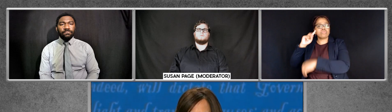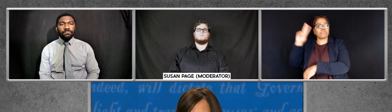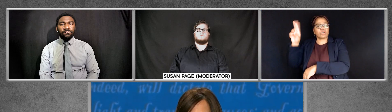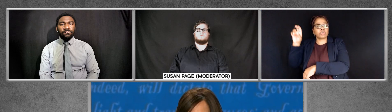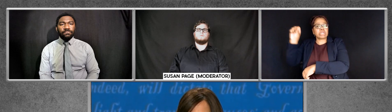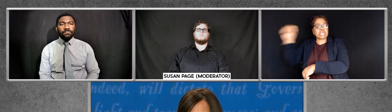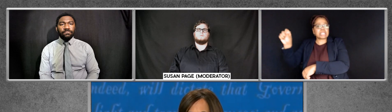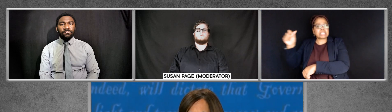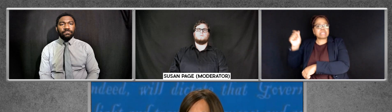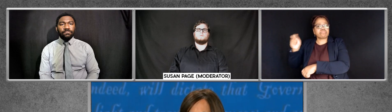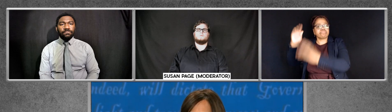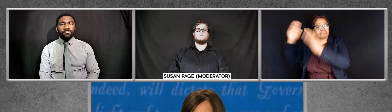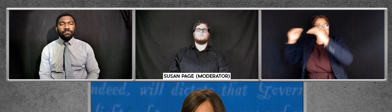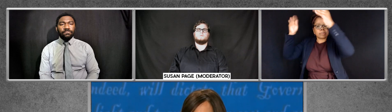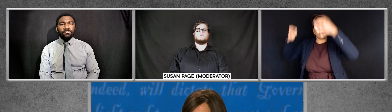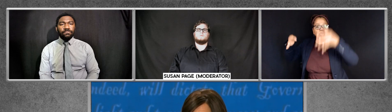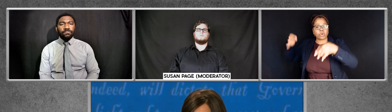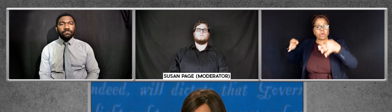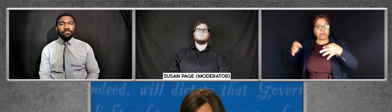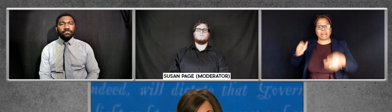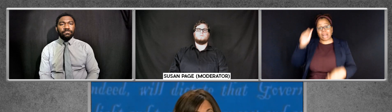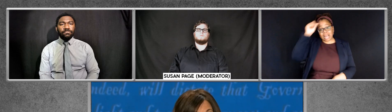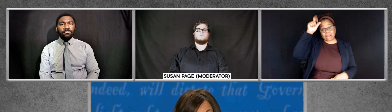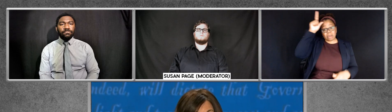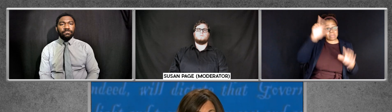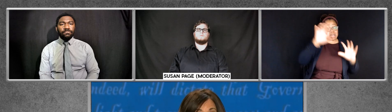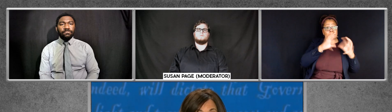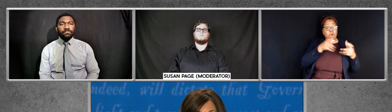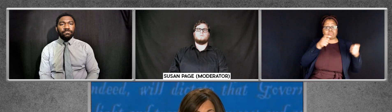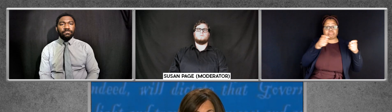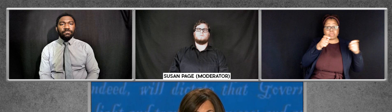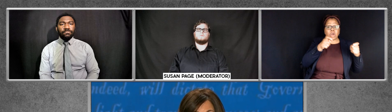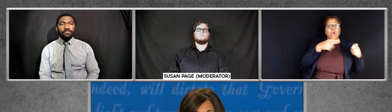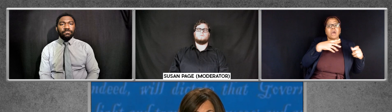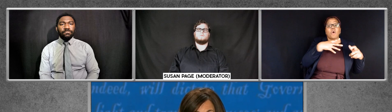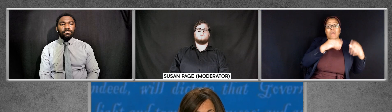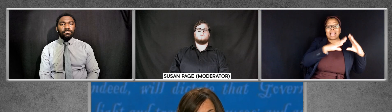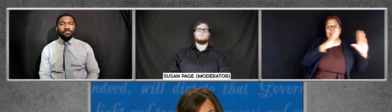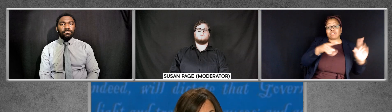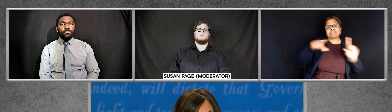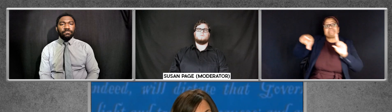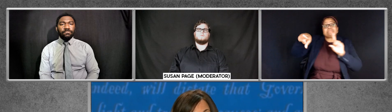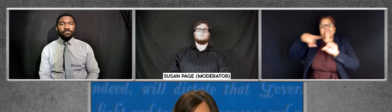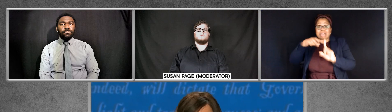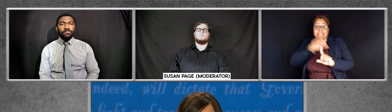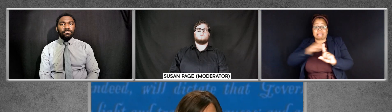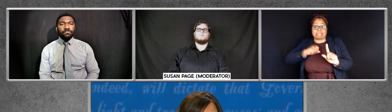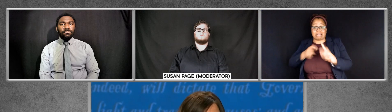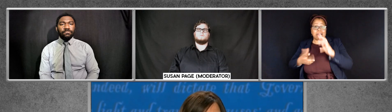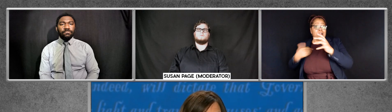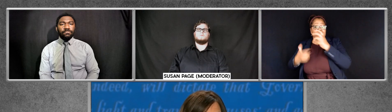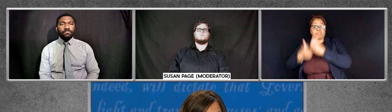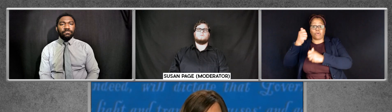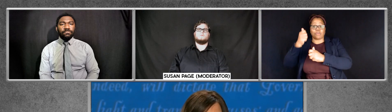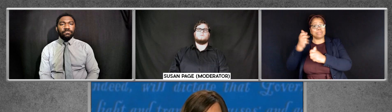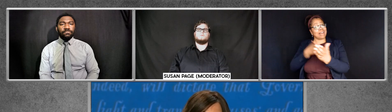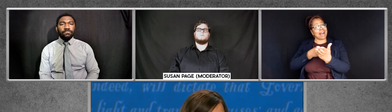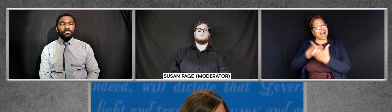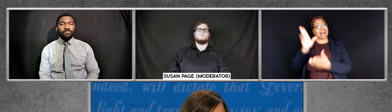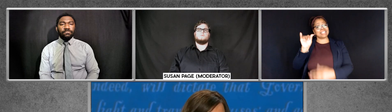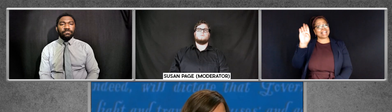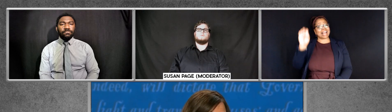Court. Abraham Lincoln's party was in charge not only of the White House, but the Senate. But Honest Abe